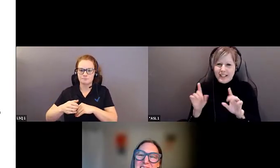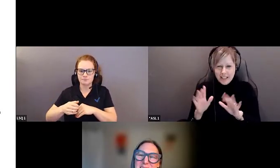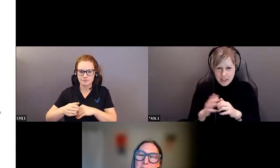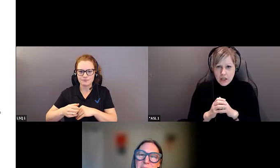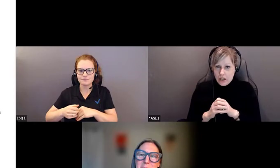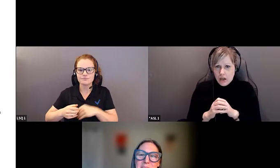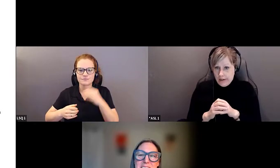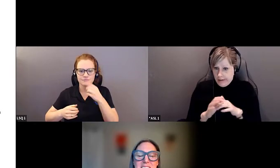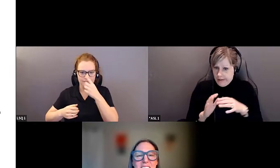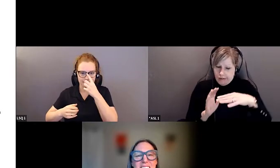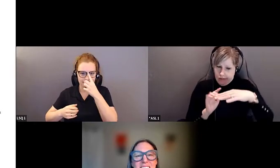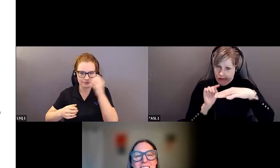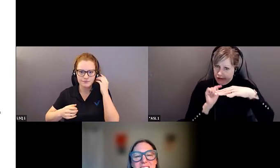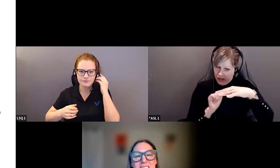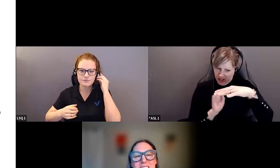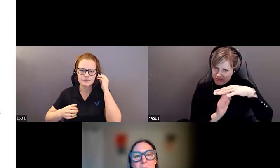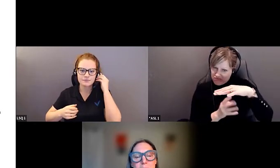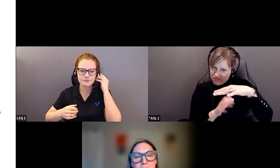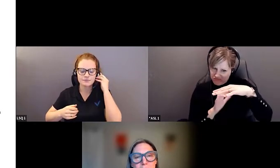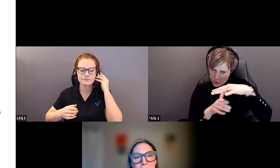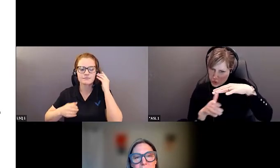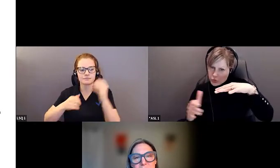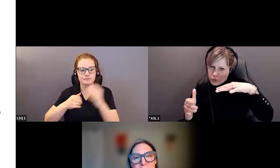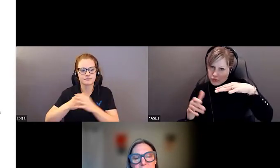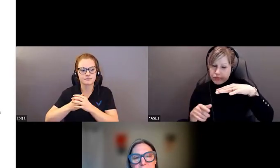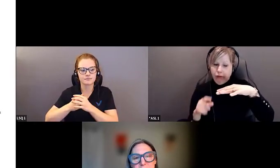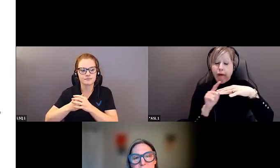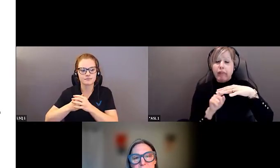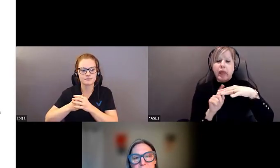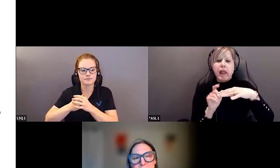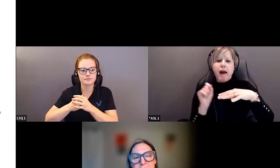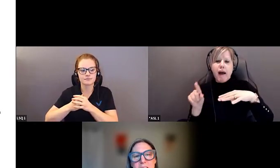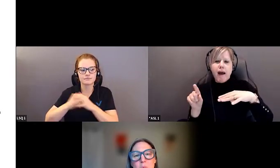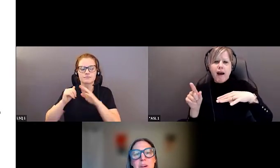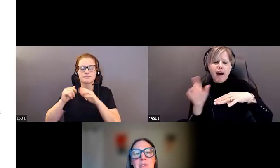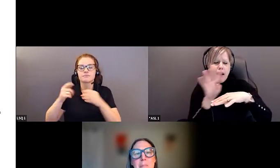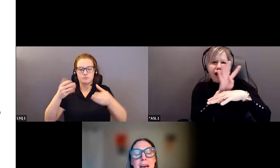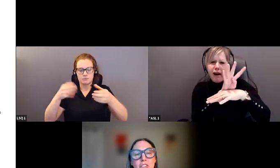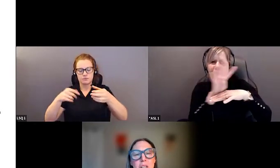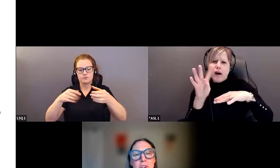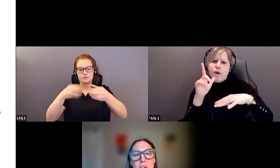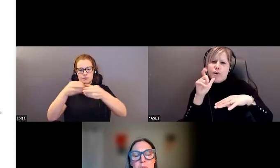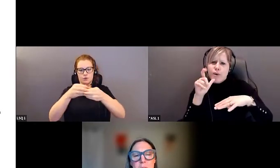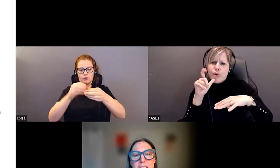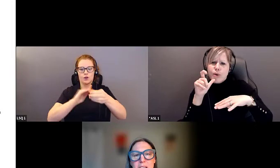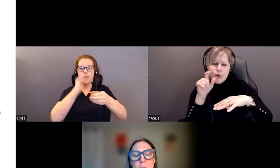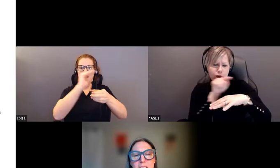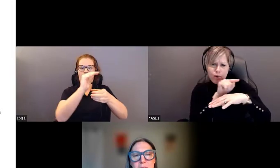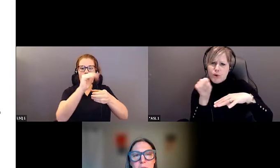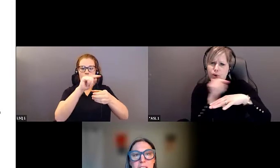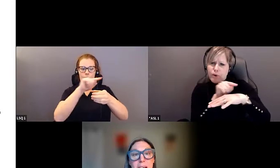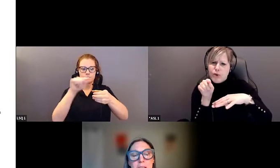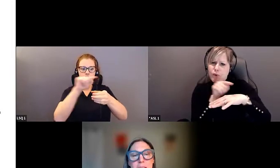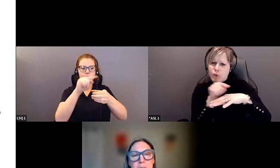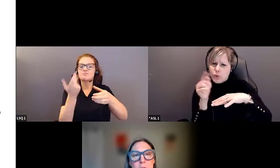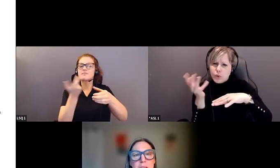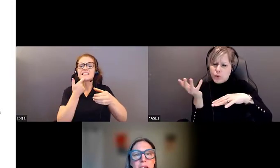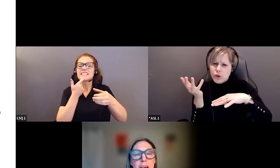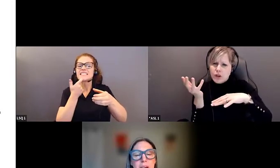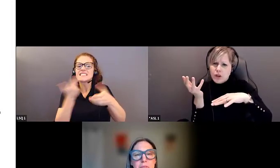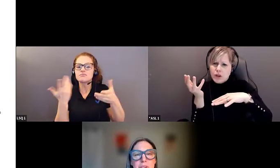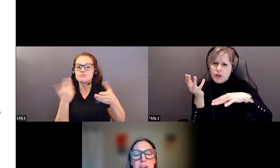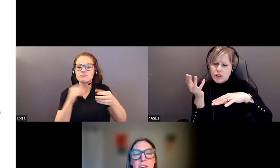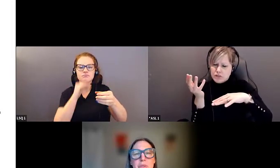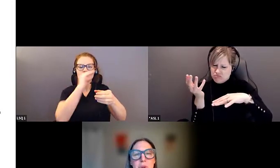then I asked us to put our mind's eye to the top of the coin and asked, what are the matching terms we have? What is the vocabulary